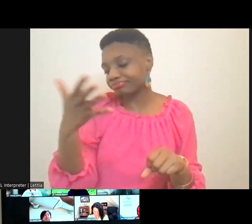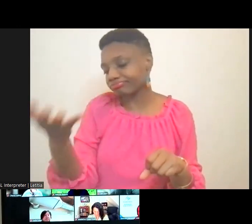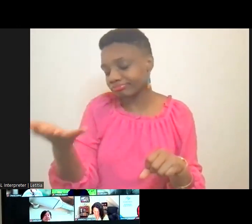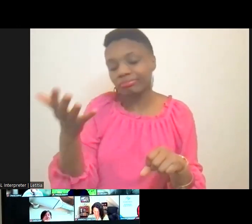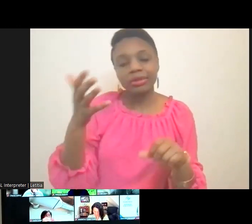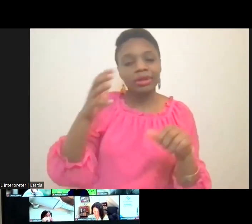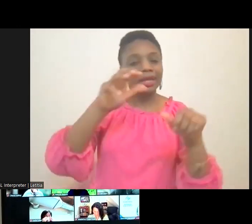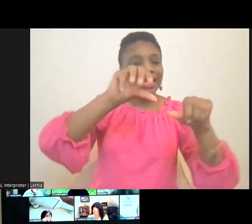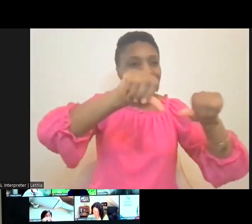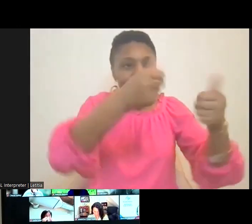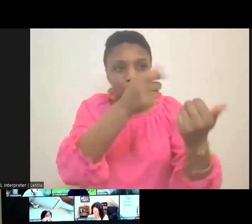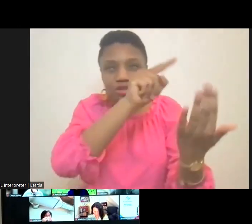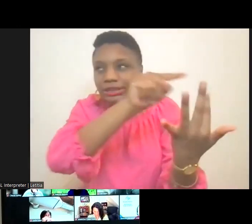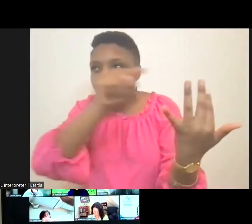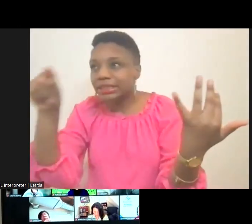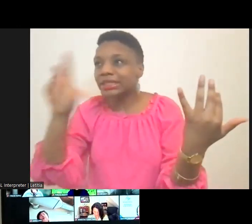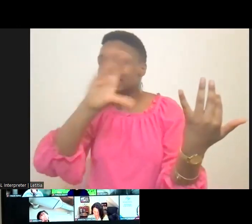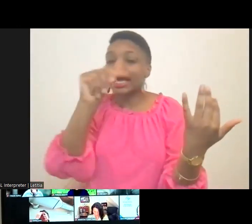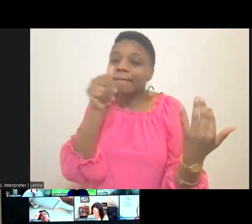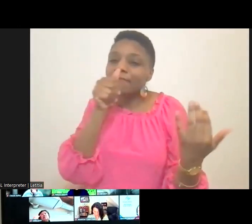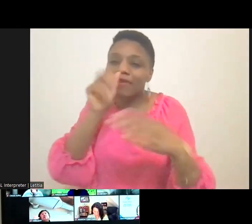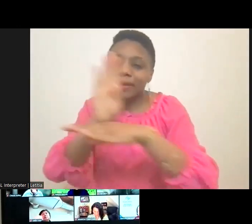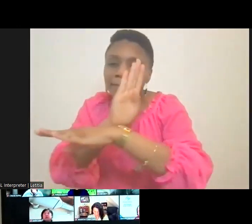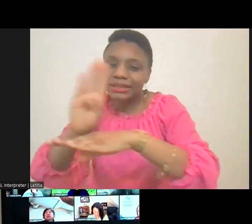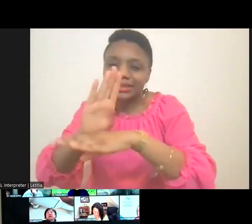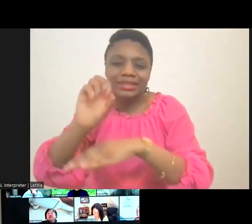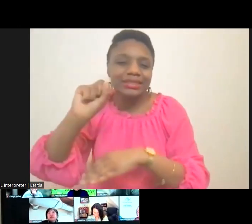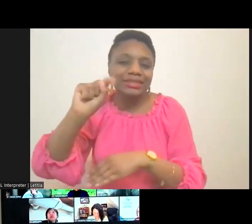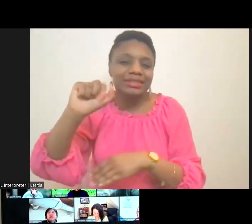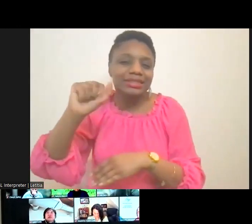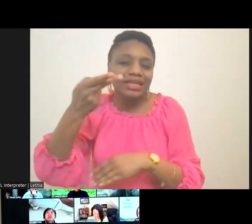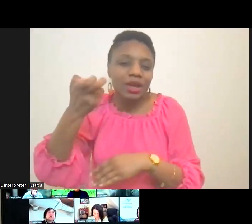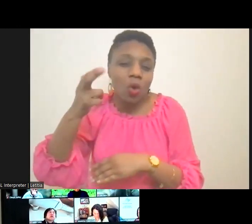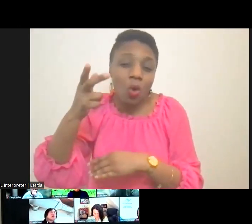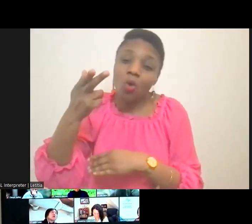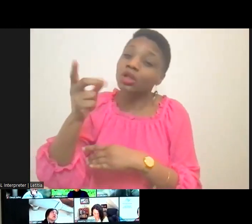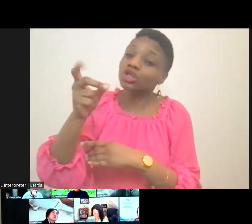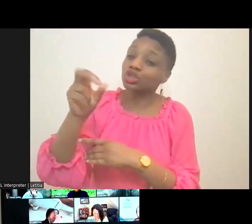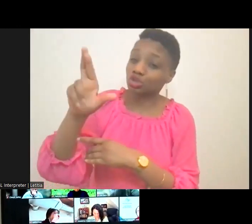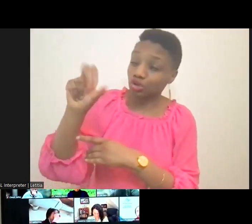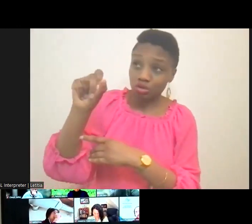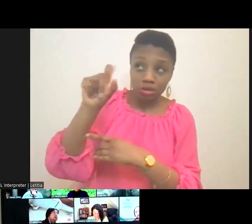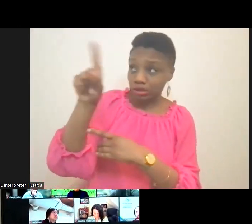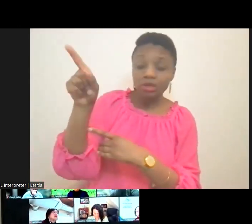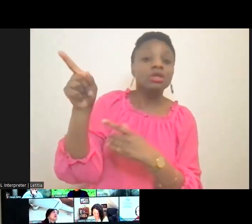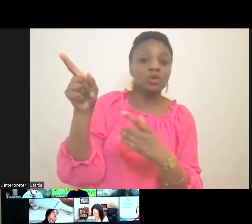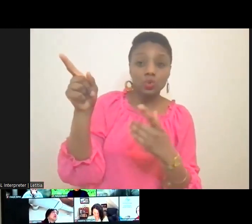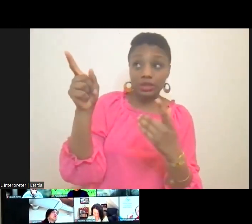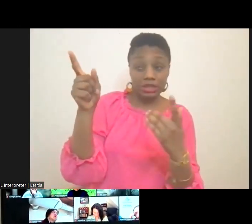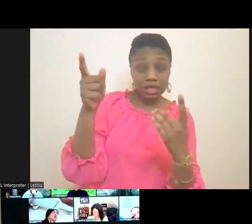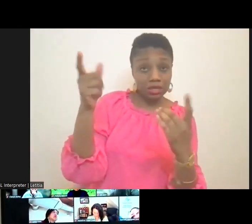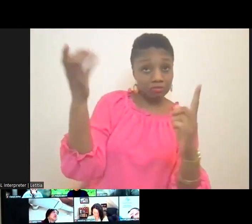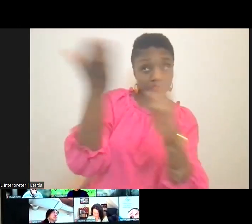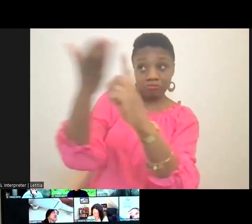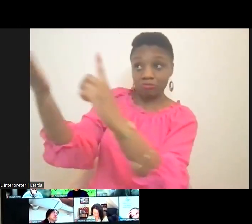agencies and private stakeholders also to think about when trying to get people to